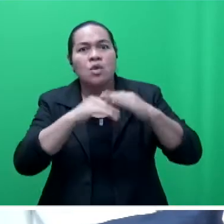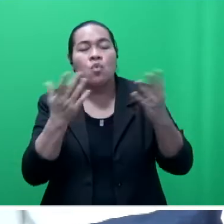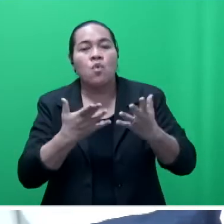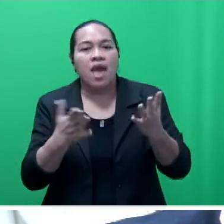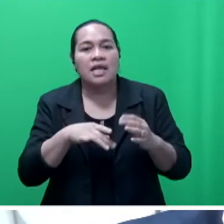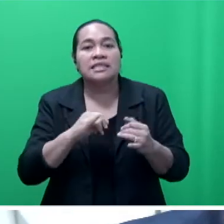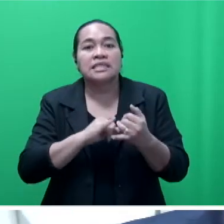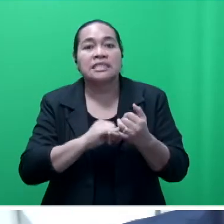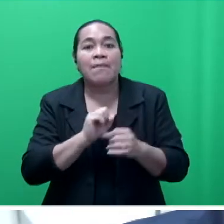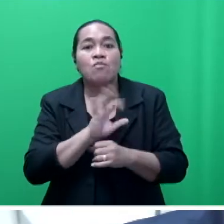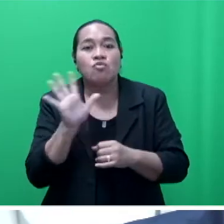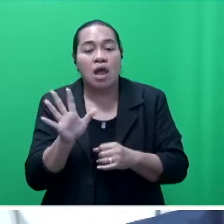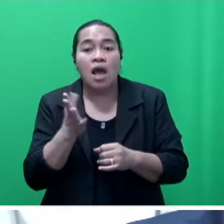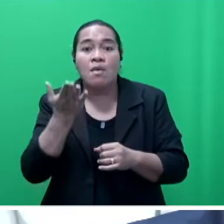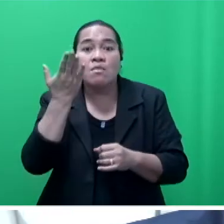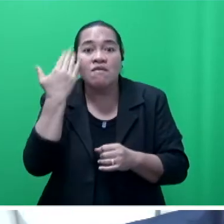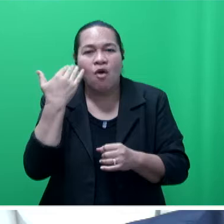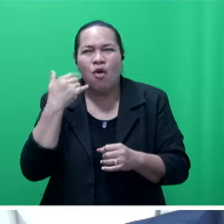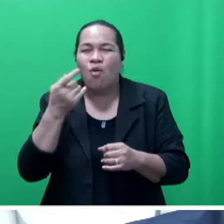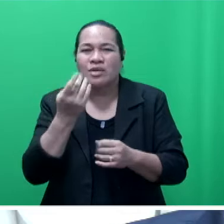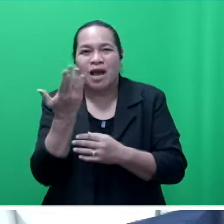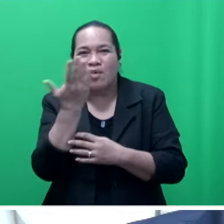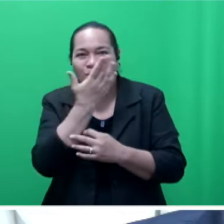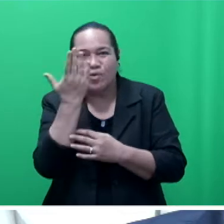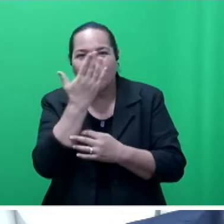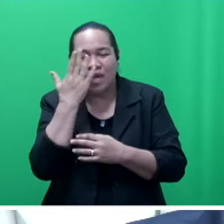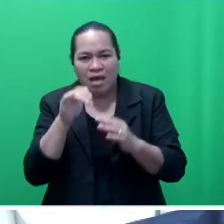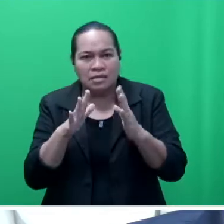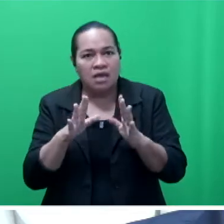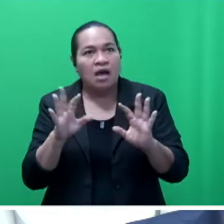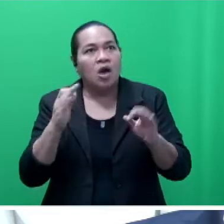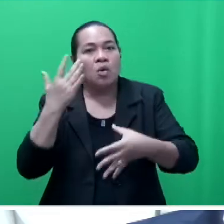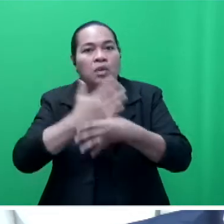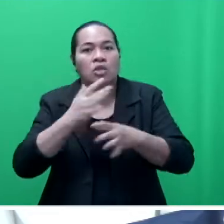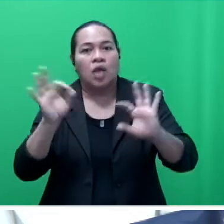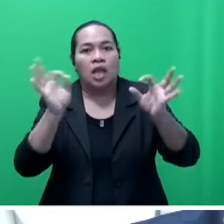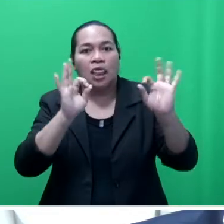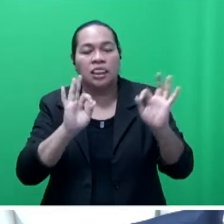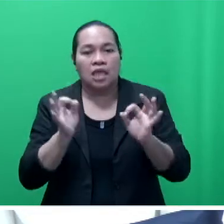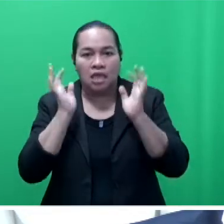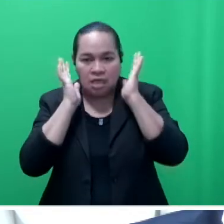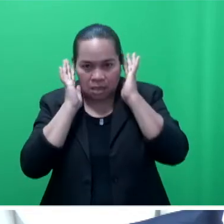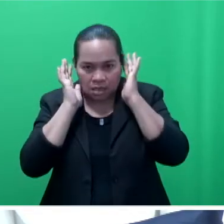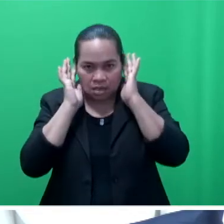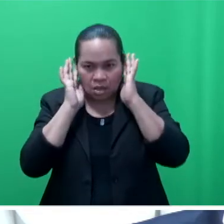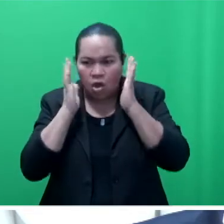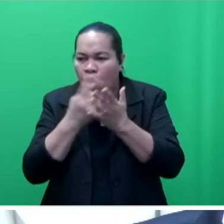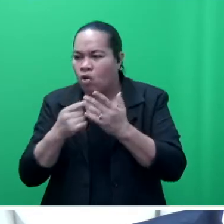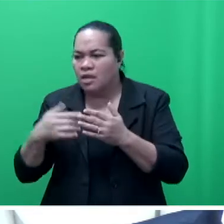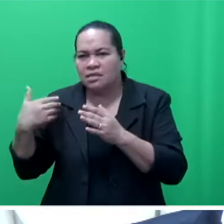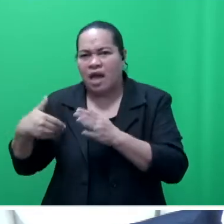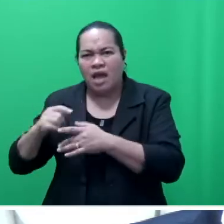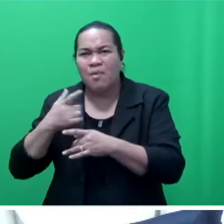that actually used to be a cinema before. There's absolutely no windows on either side of the building because it was a